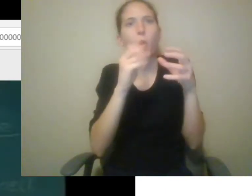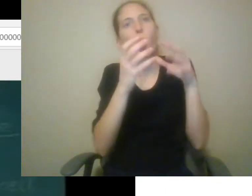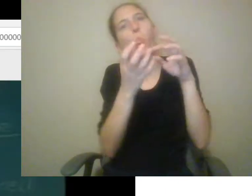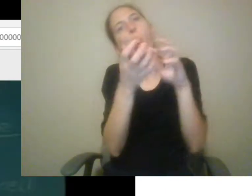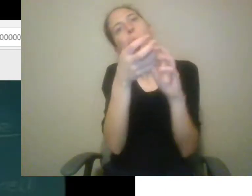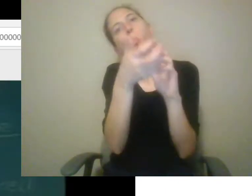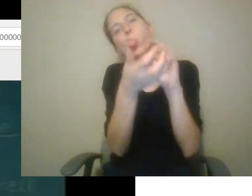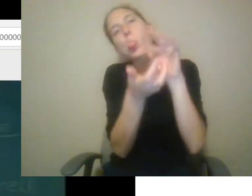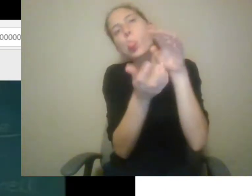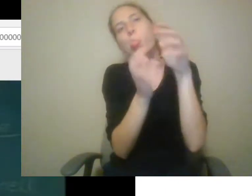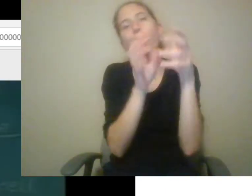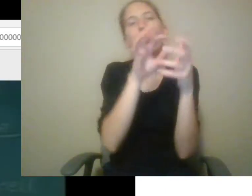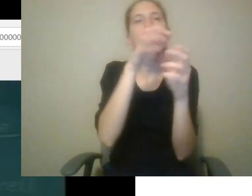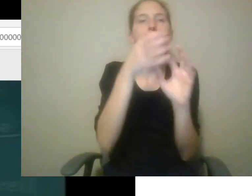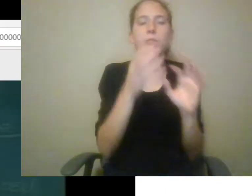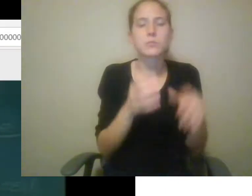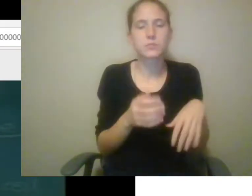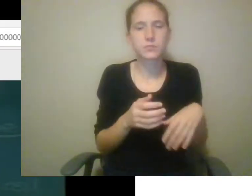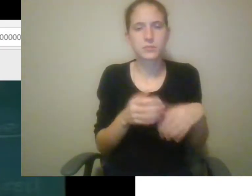Gives the cell